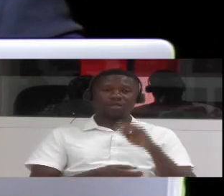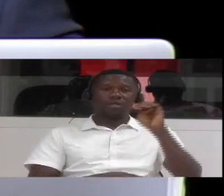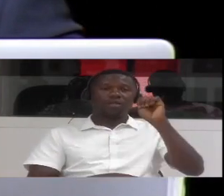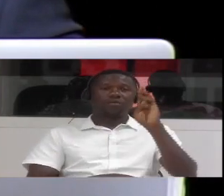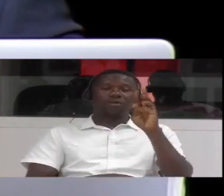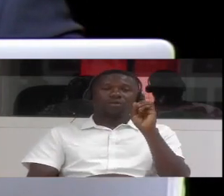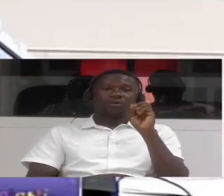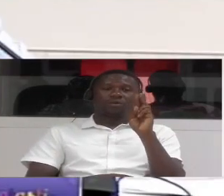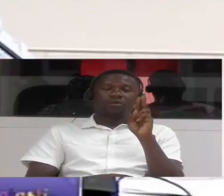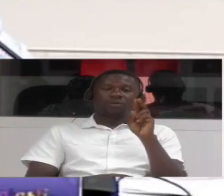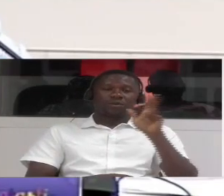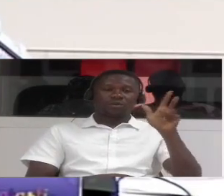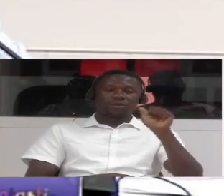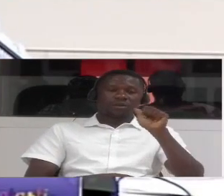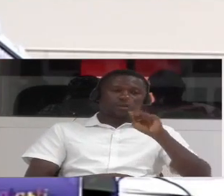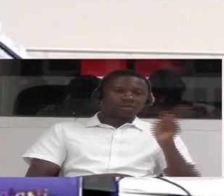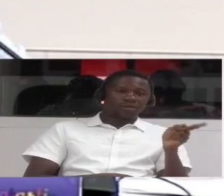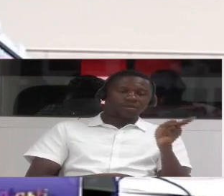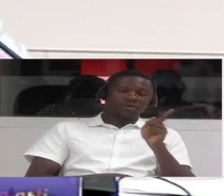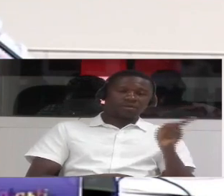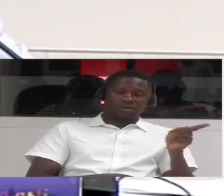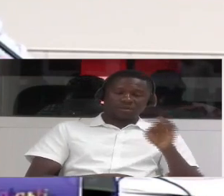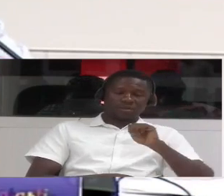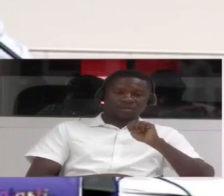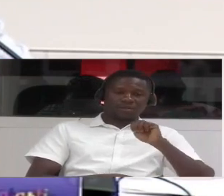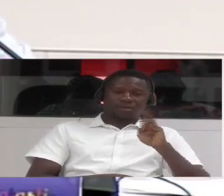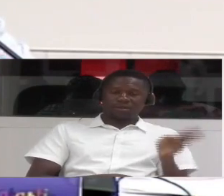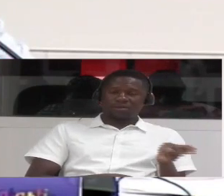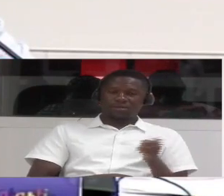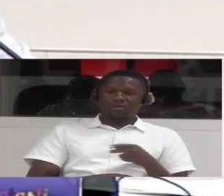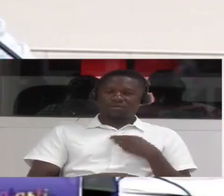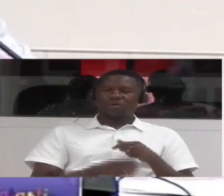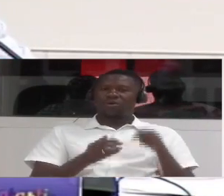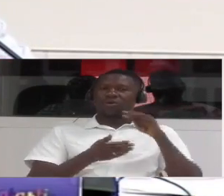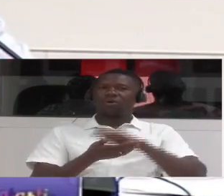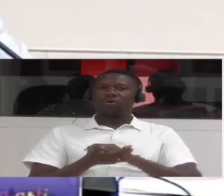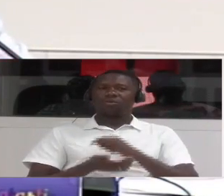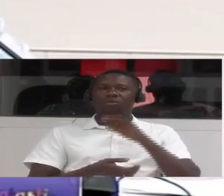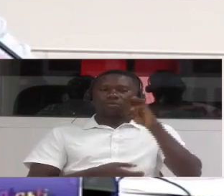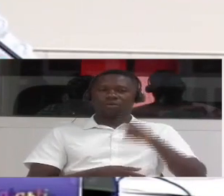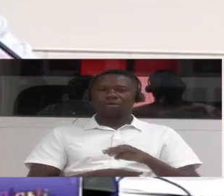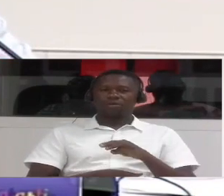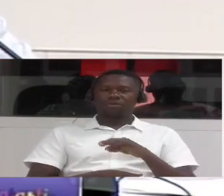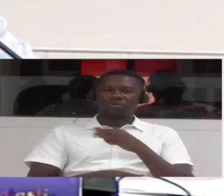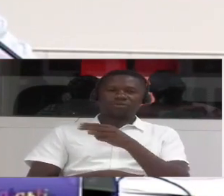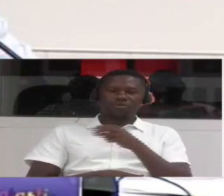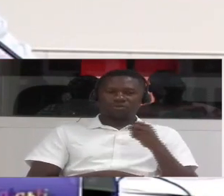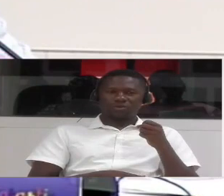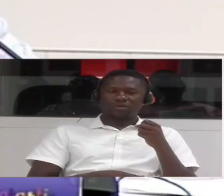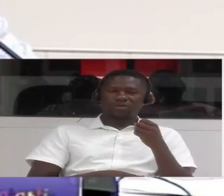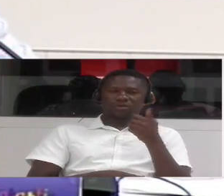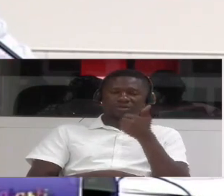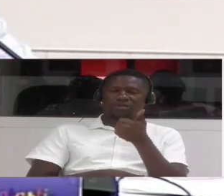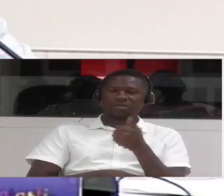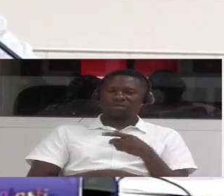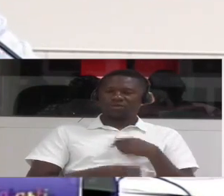this was in March 2006, 29th March to be specific. He was arrested and detained for about a